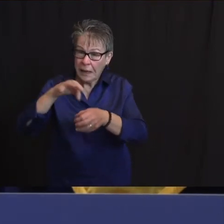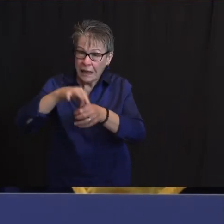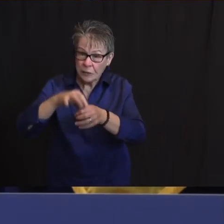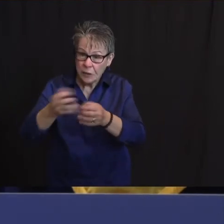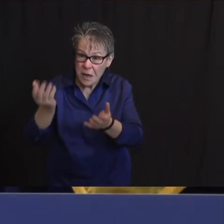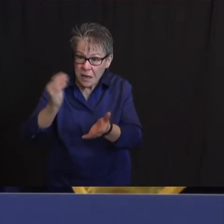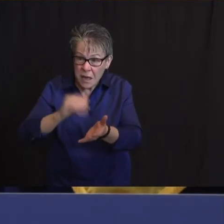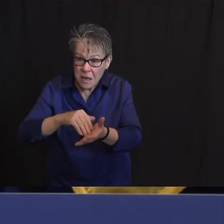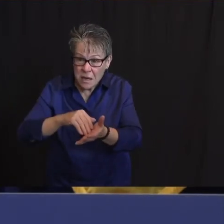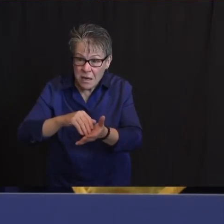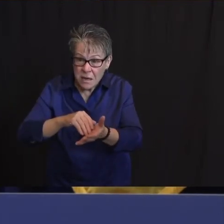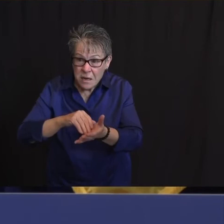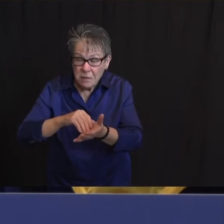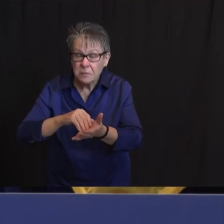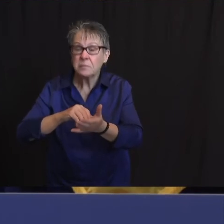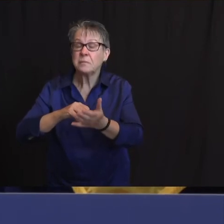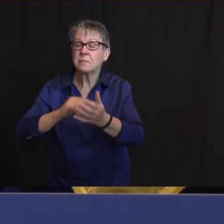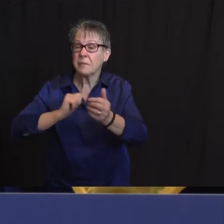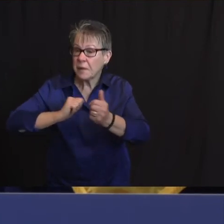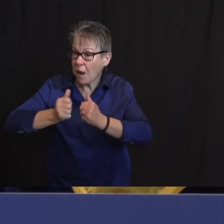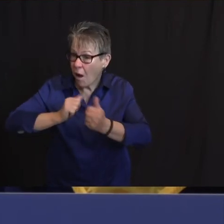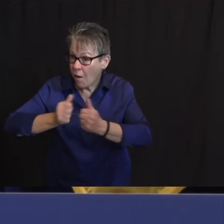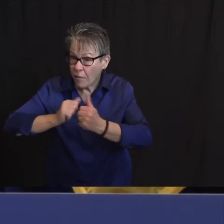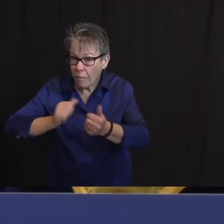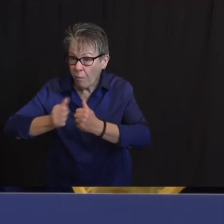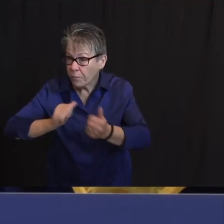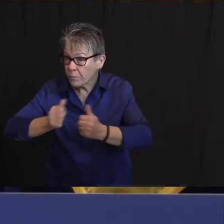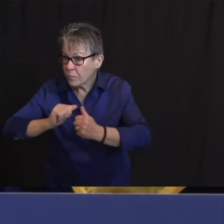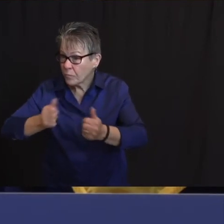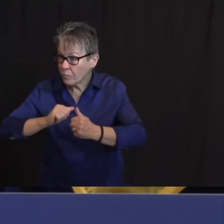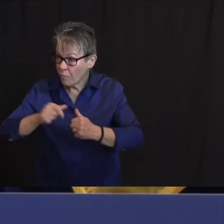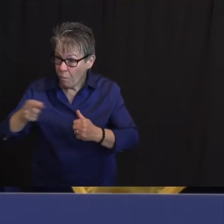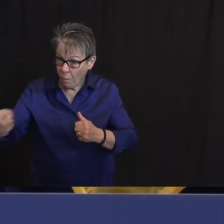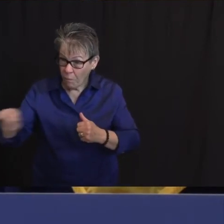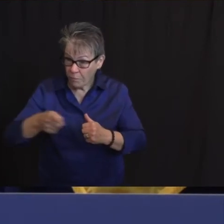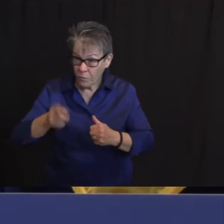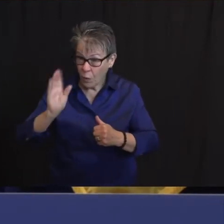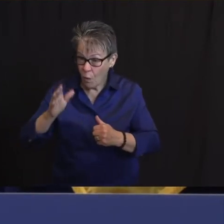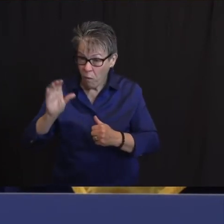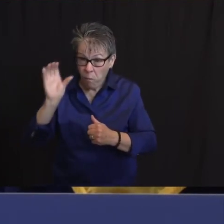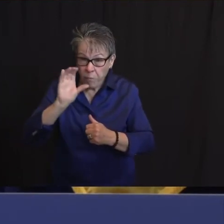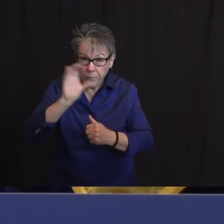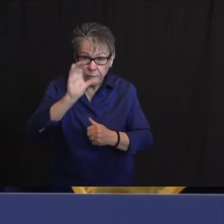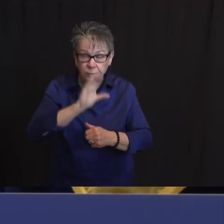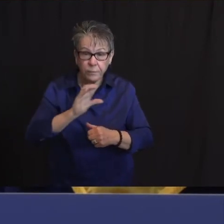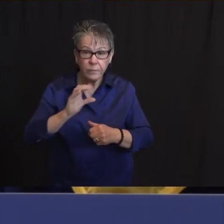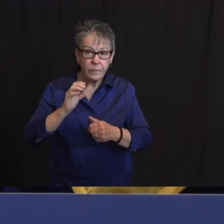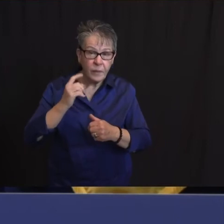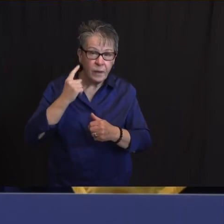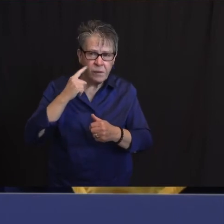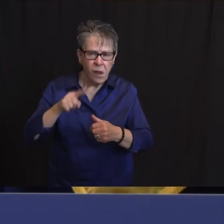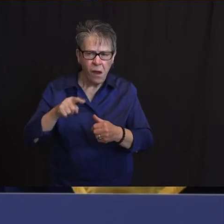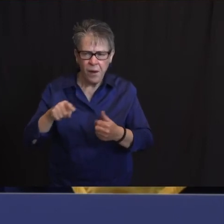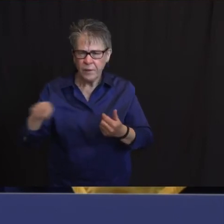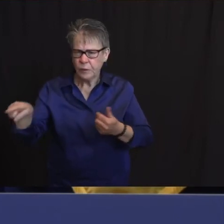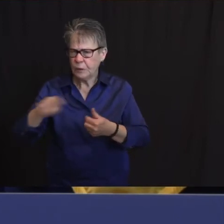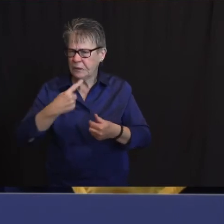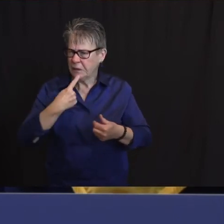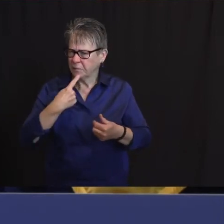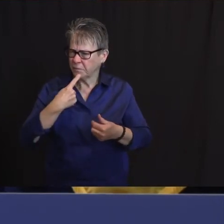for re-election on organizational lines? And then thank you for announcing petitions. I plan to ask about that. I'm just wondering,